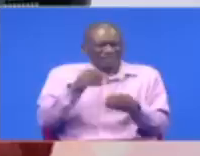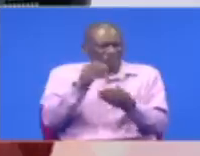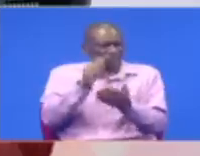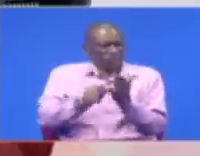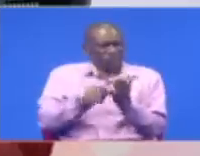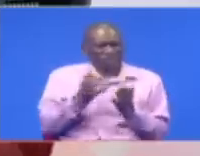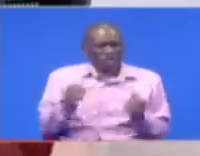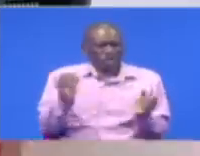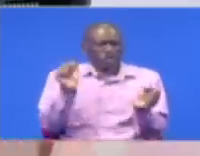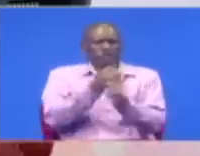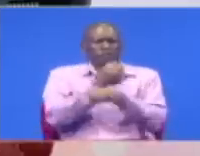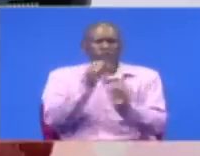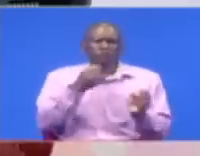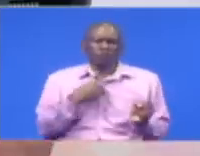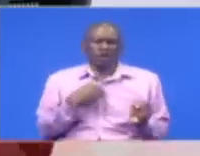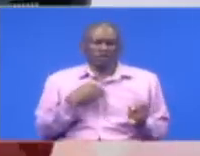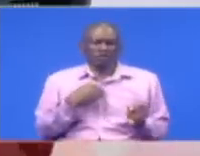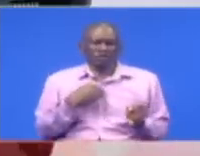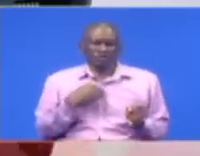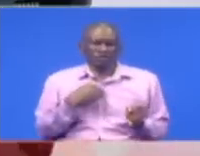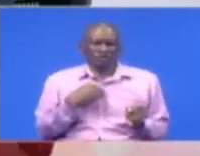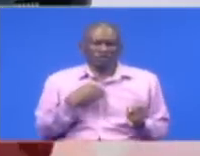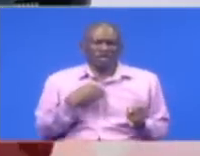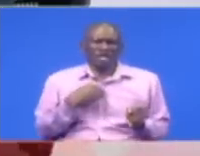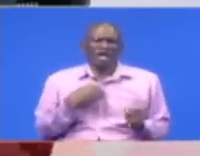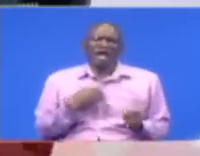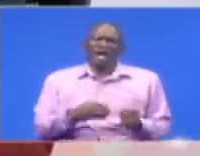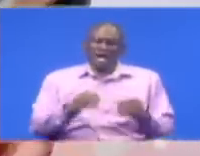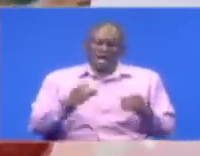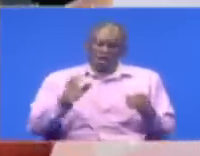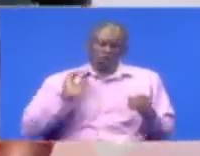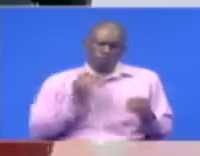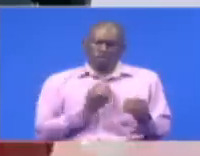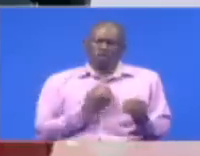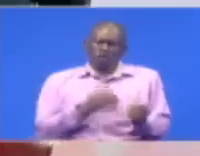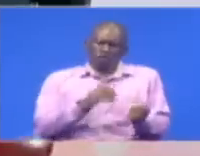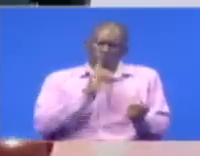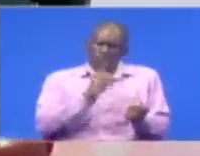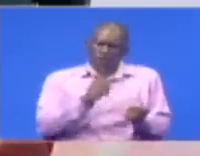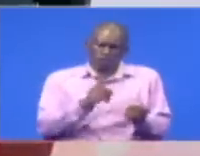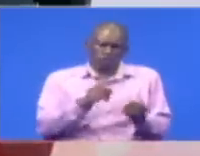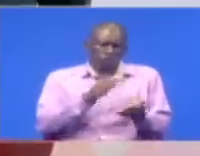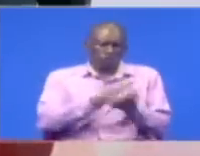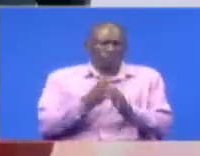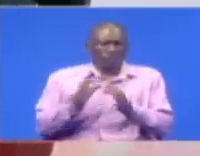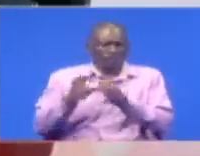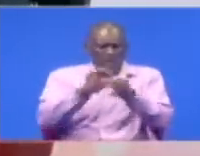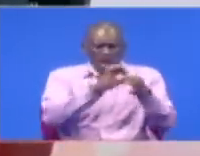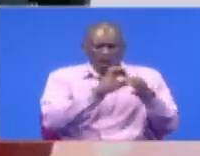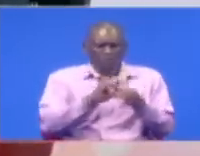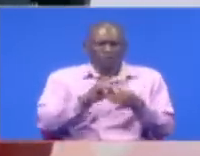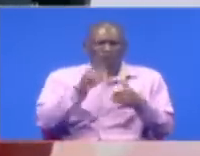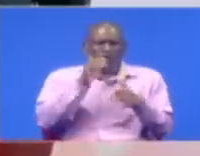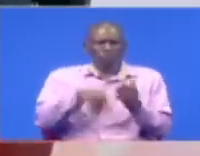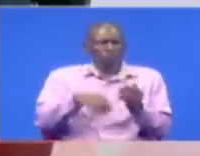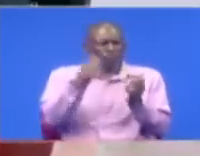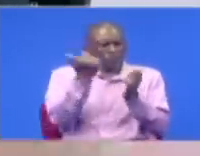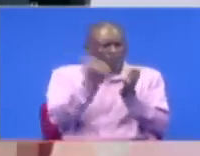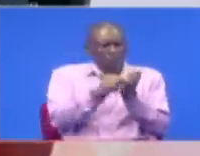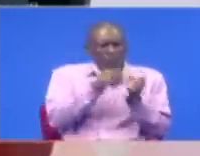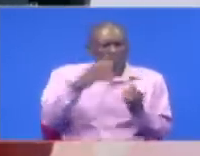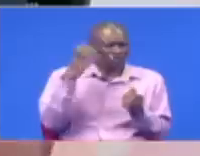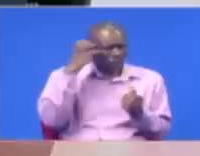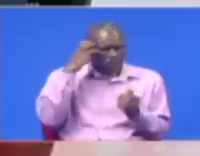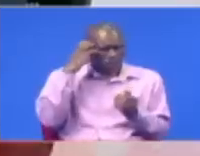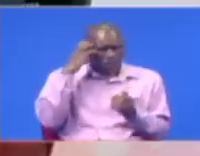You cannot have a disciplinary process which has no harmony. So what was ailing this